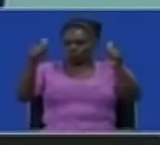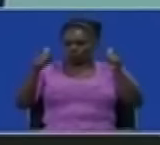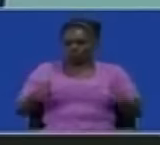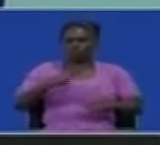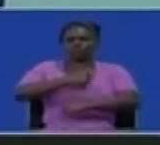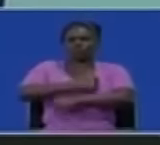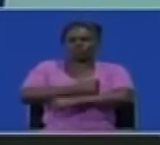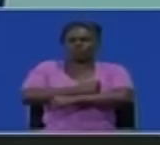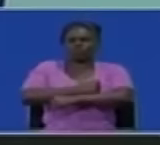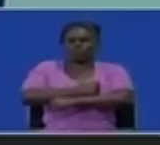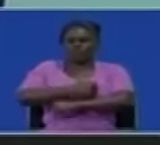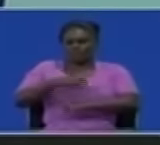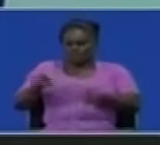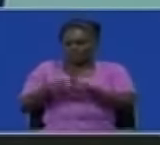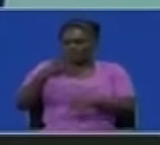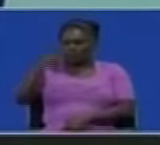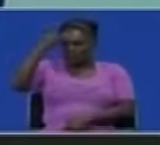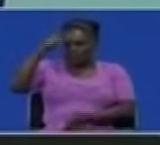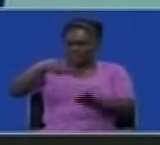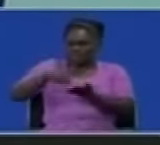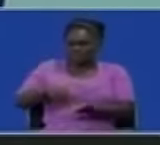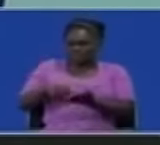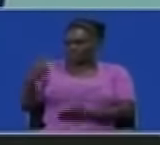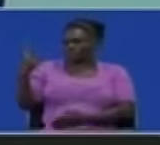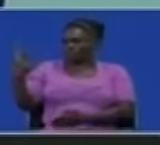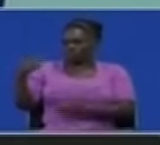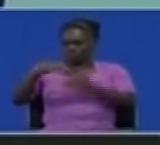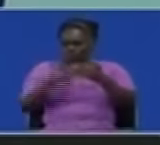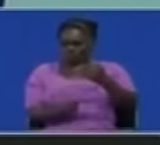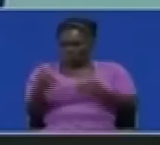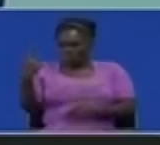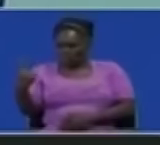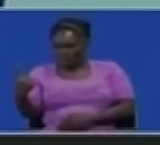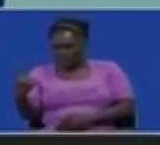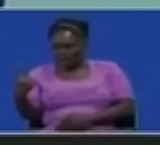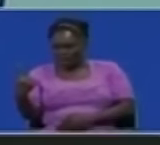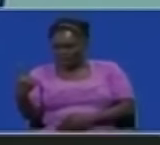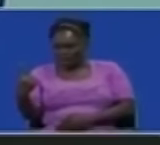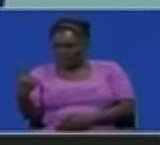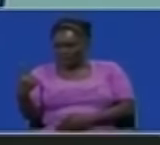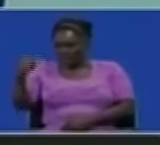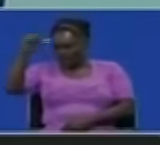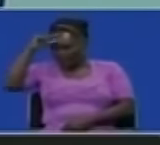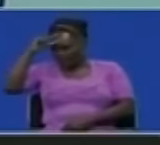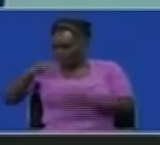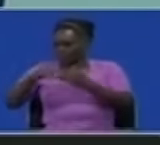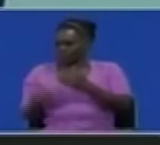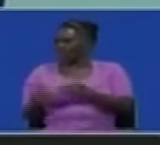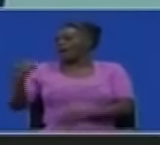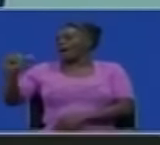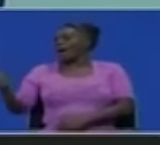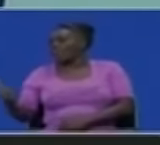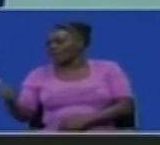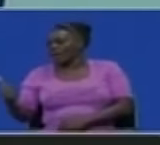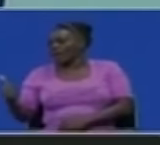school. As a parent, you're supposed to insist on two receipts. One for this per capita payment by the government and the other for